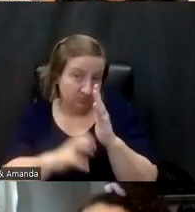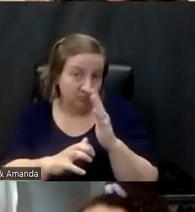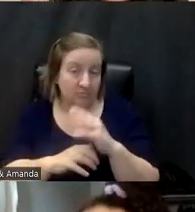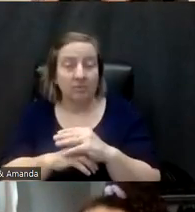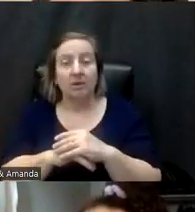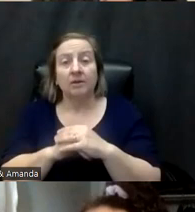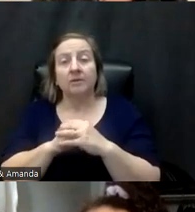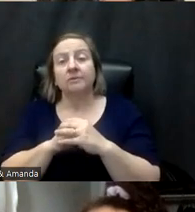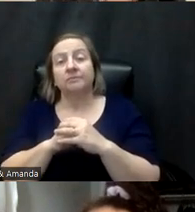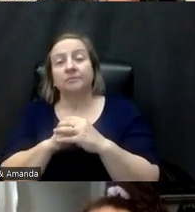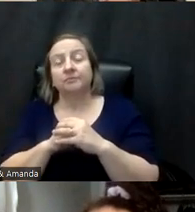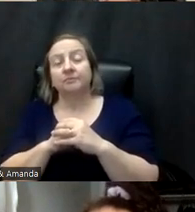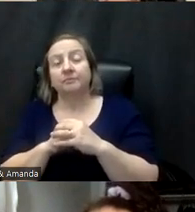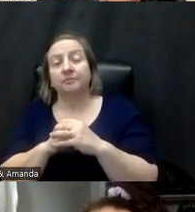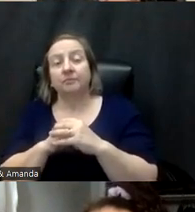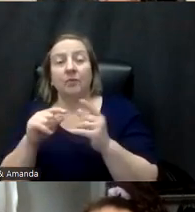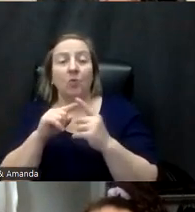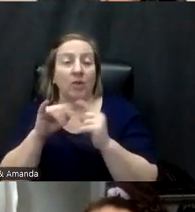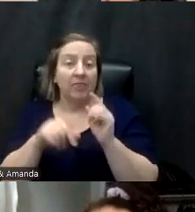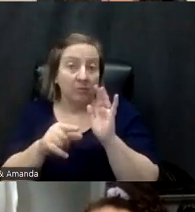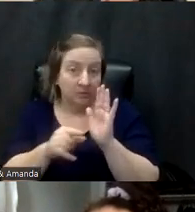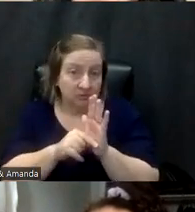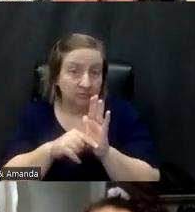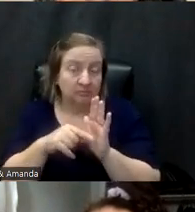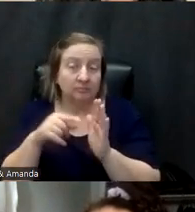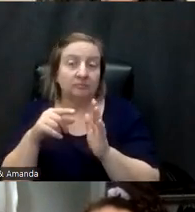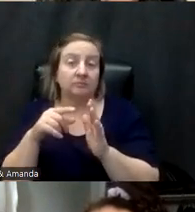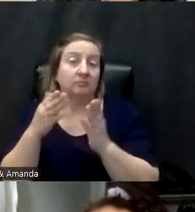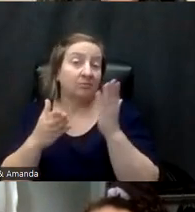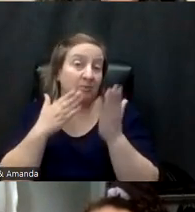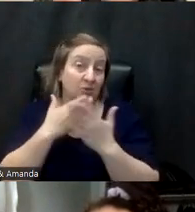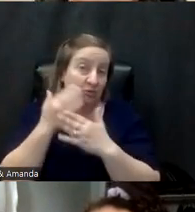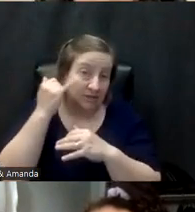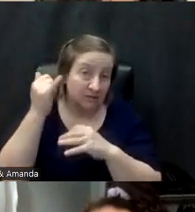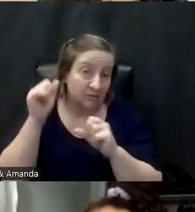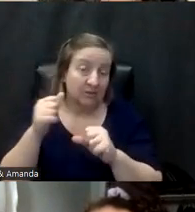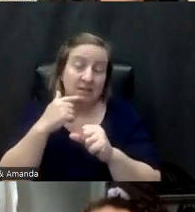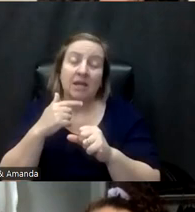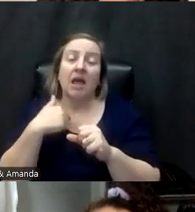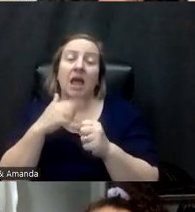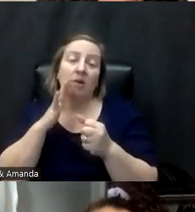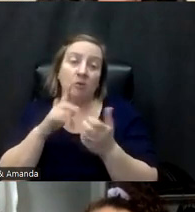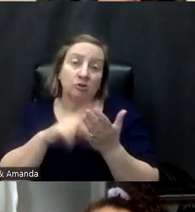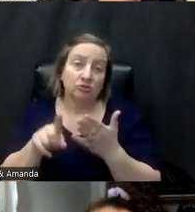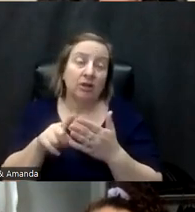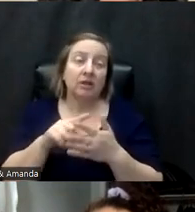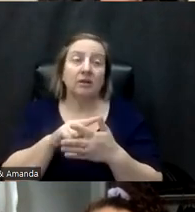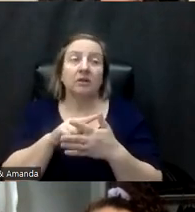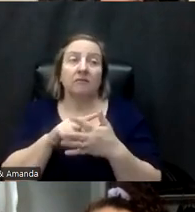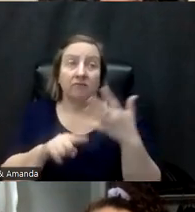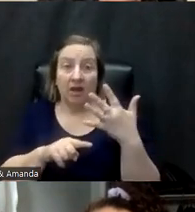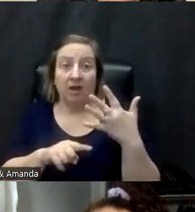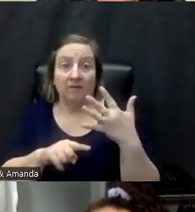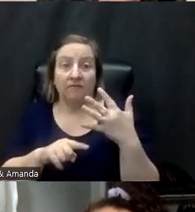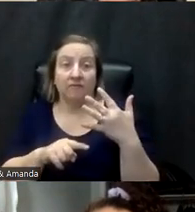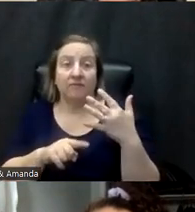this was published, and maybe that's a very good idea. You can say, I will check the five